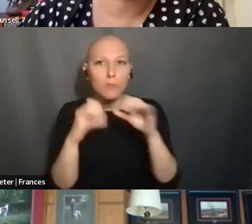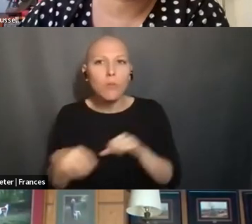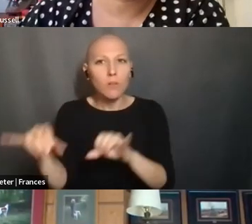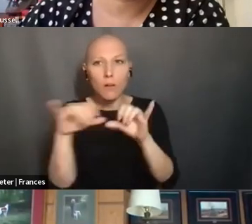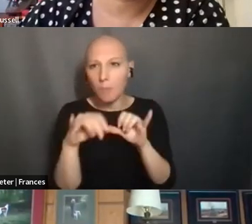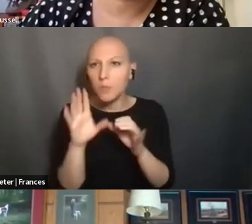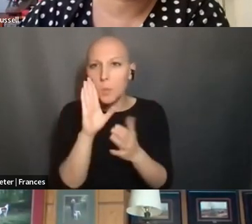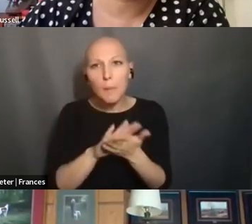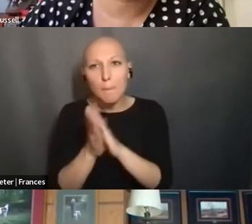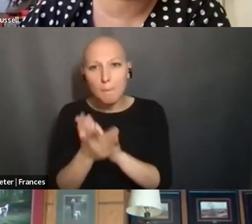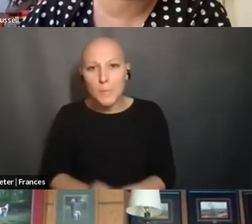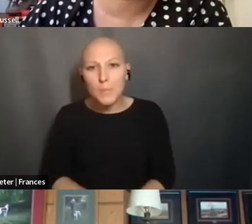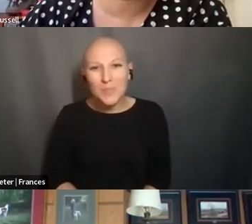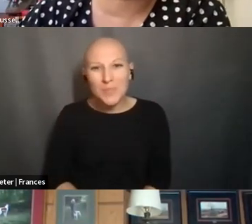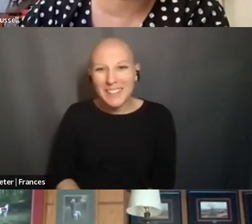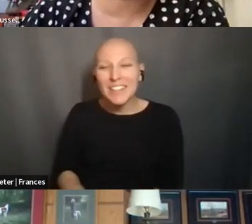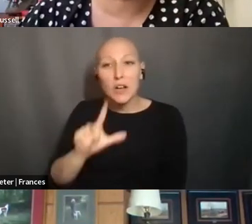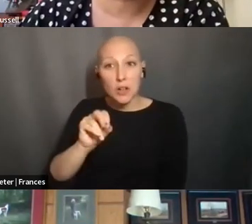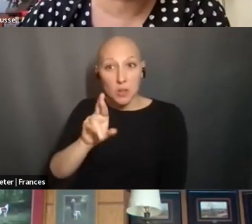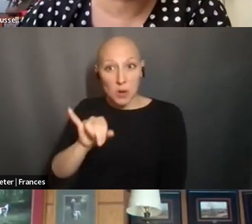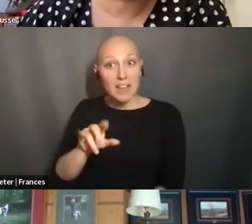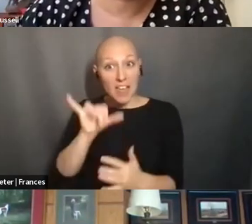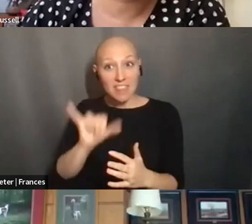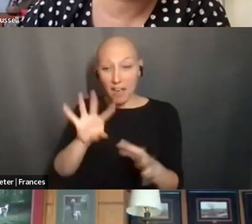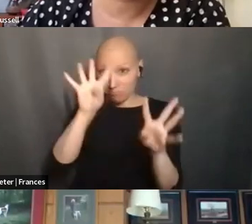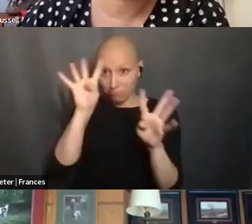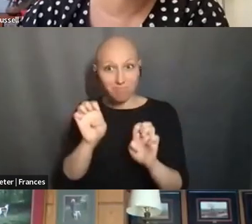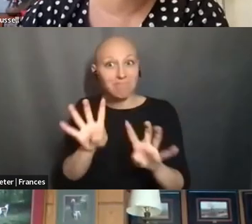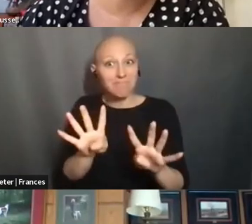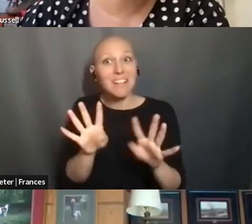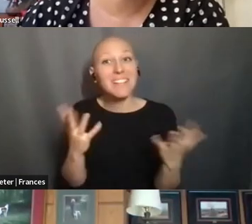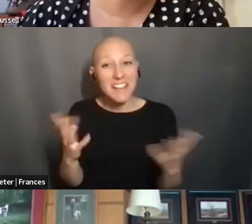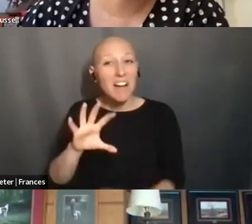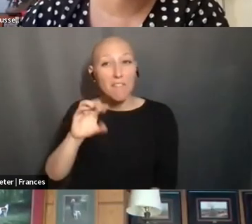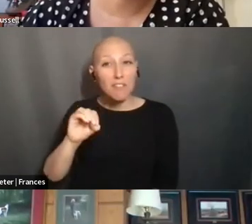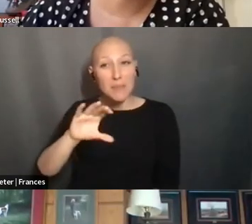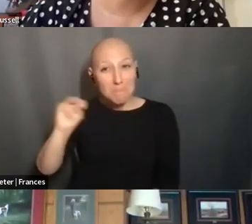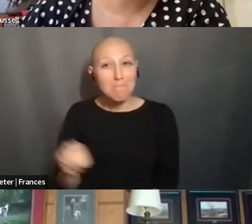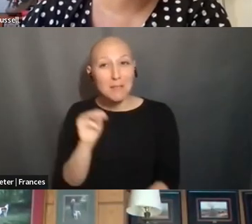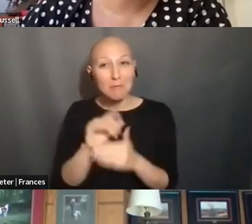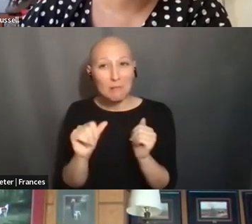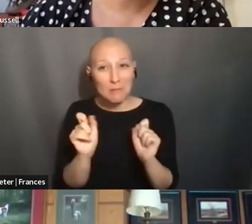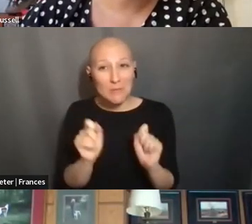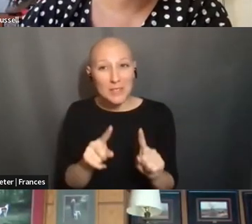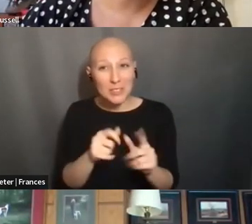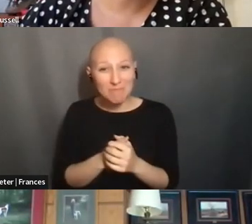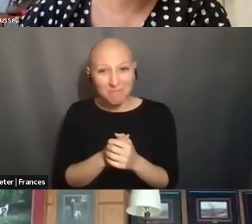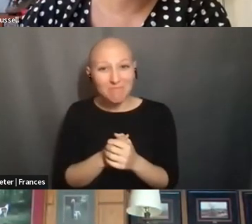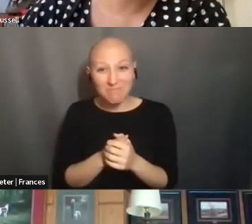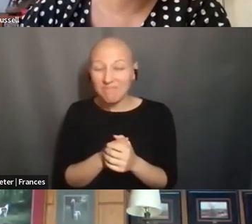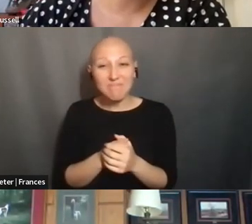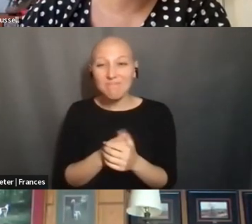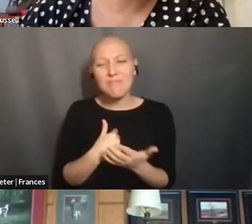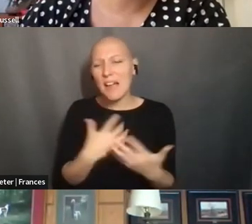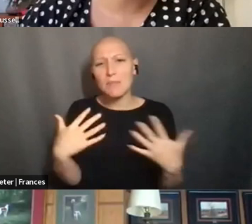Well, isn't that the $50 million question? Yeah, I think this is a real challenge, and I'm afraid I'm not going to offer great solutions, but I